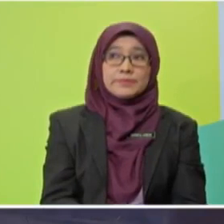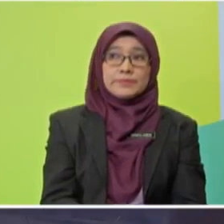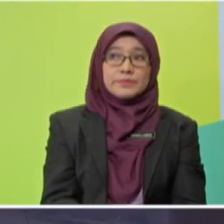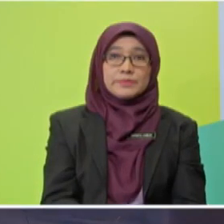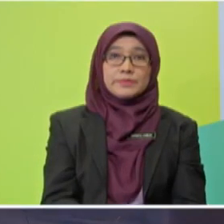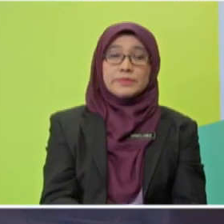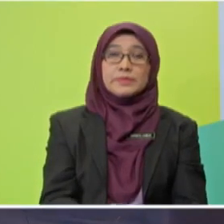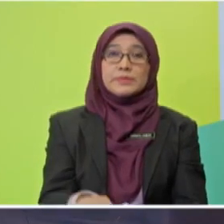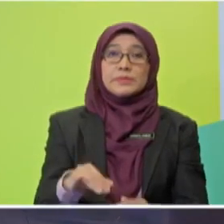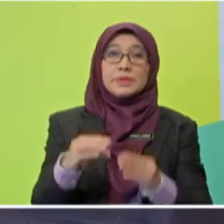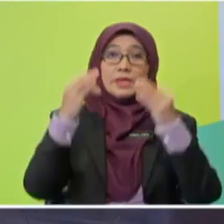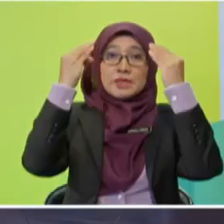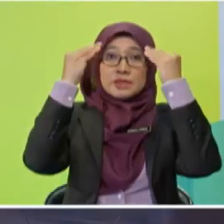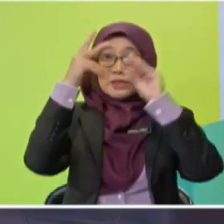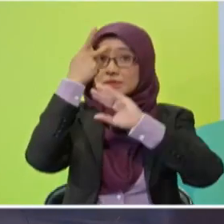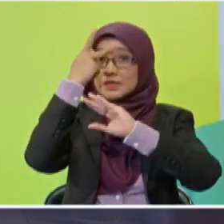give example on